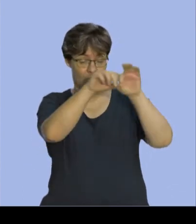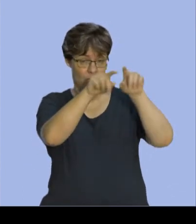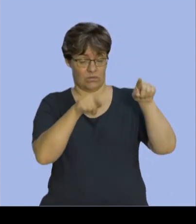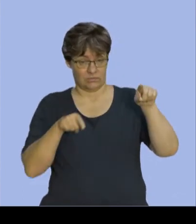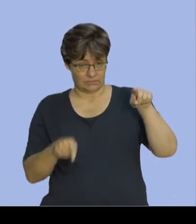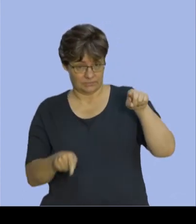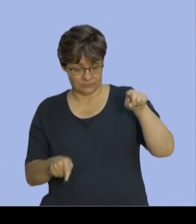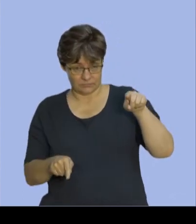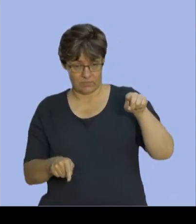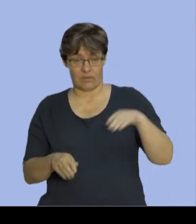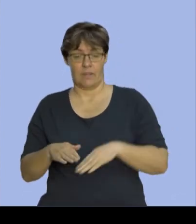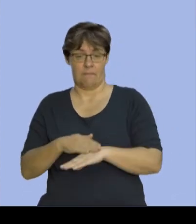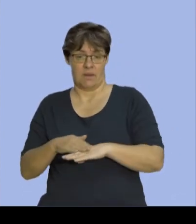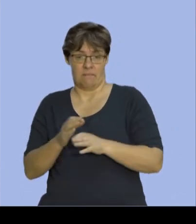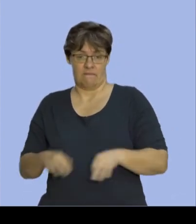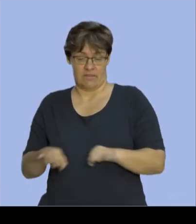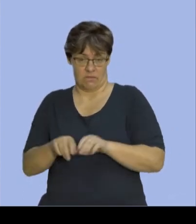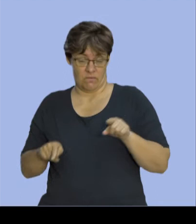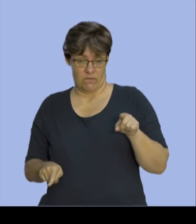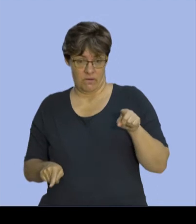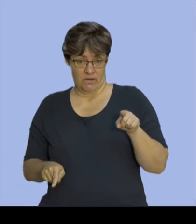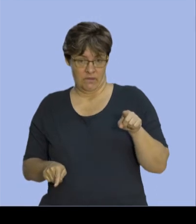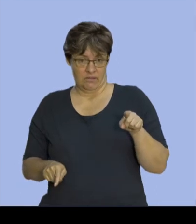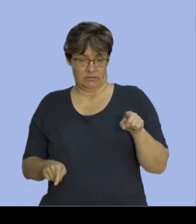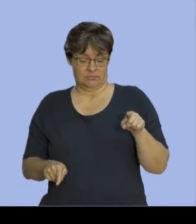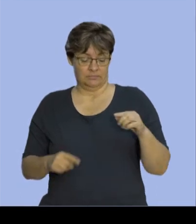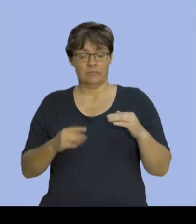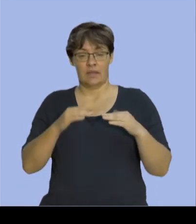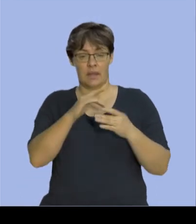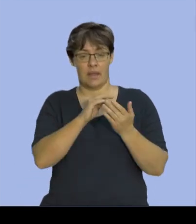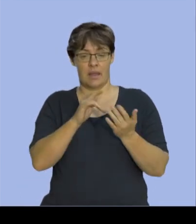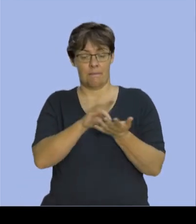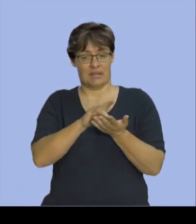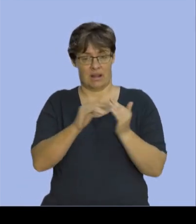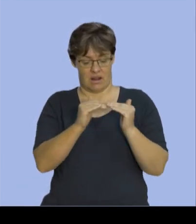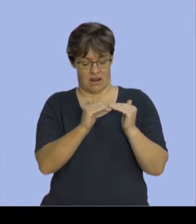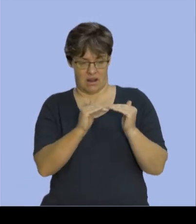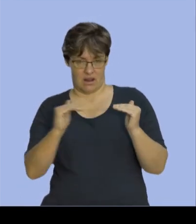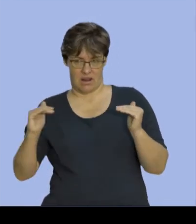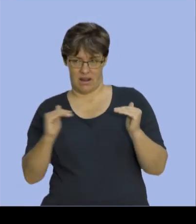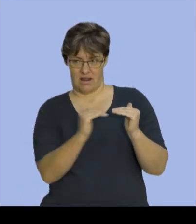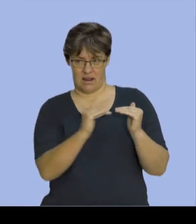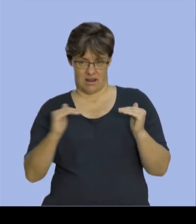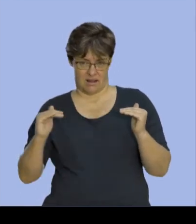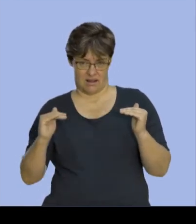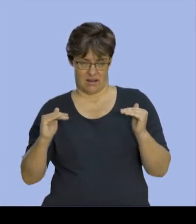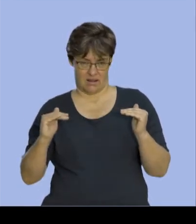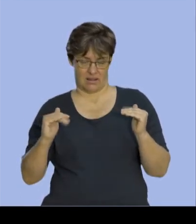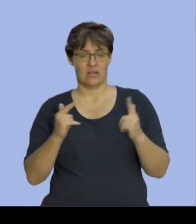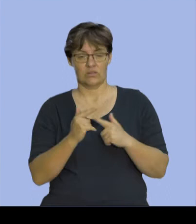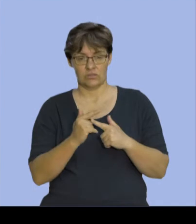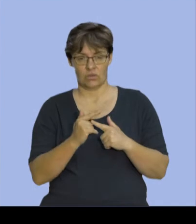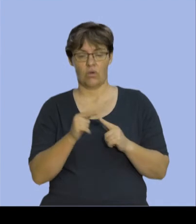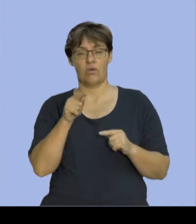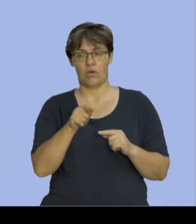here. This is my minimum value here. The midpoint of this is going to be slightly there. So I'm